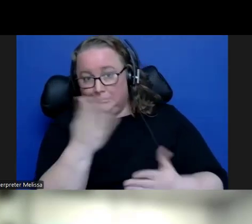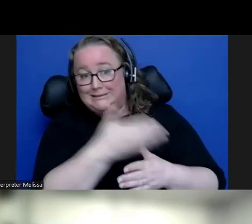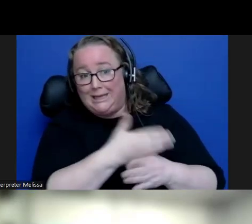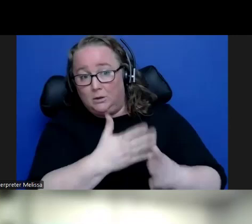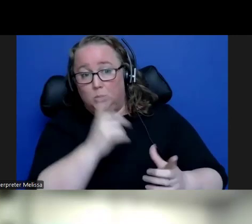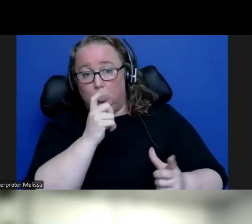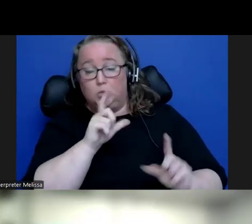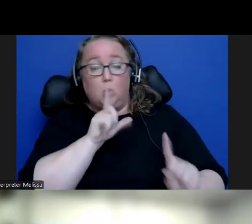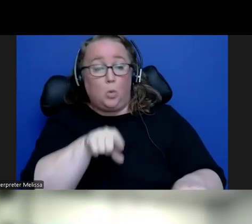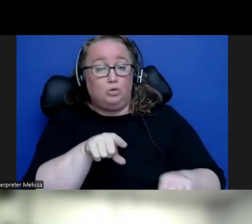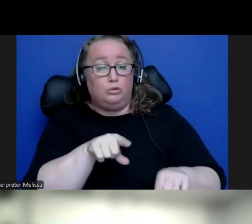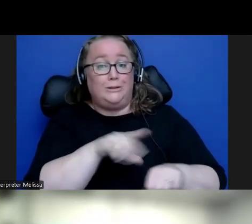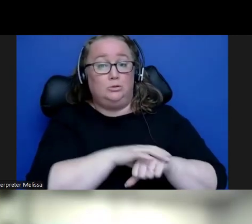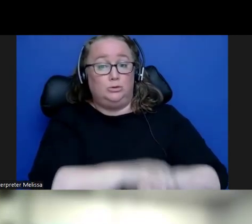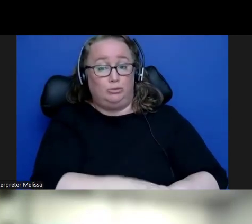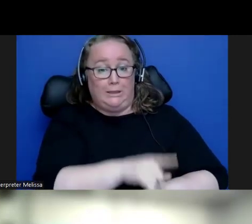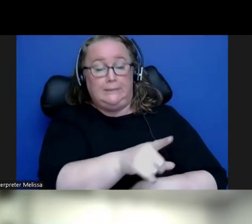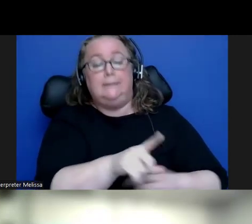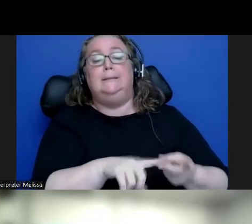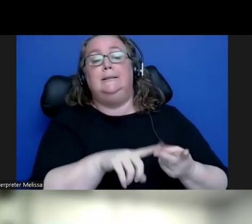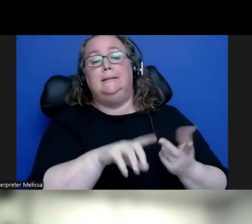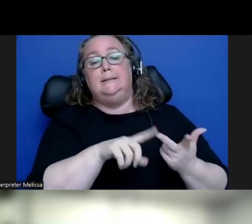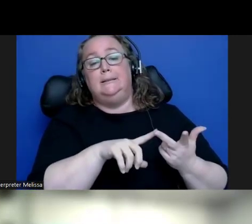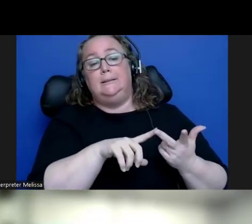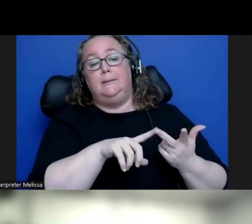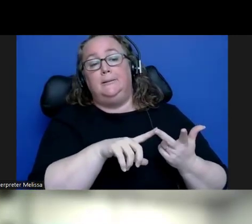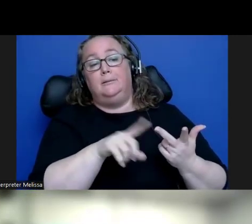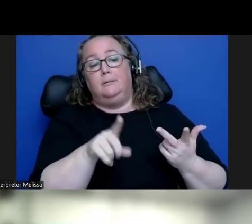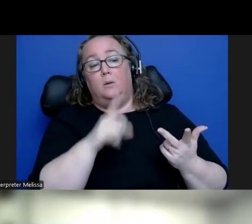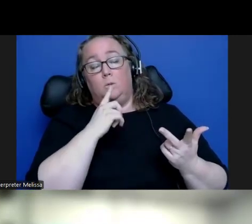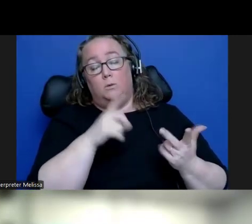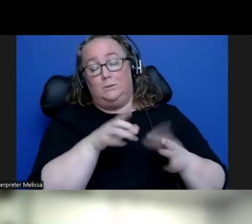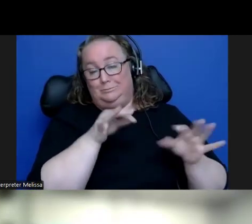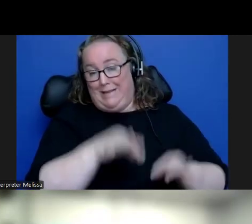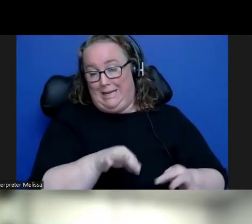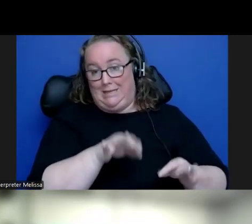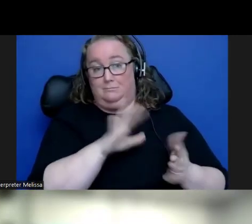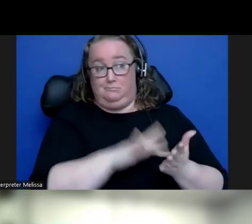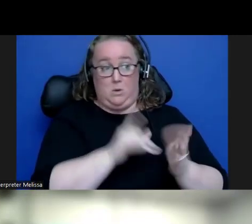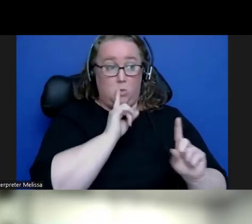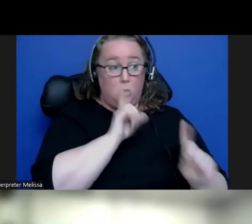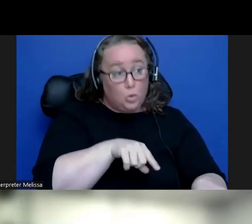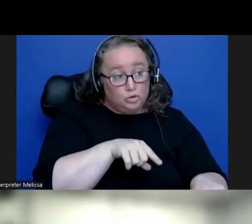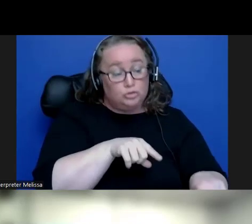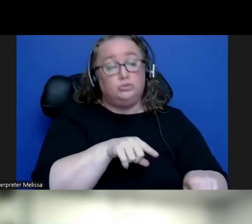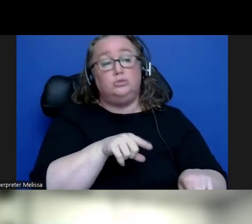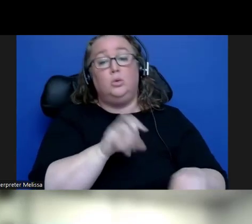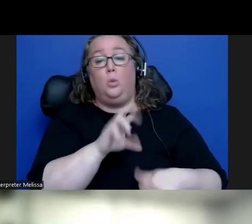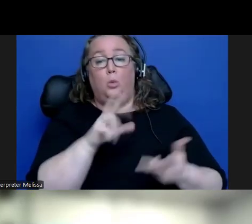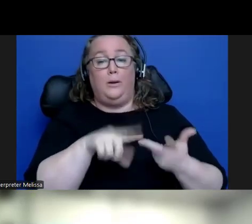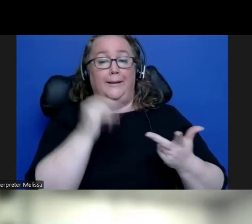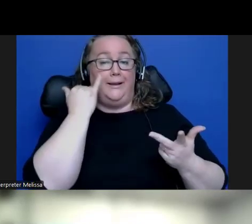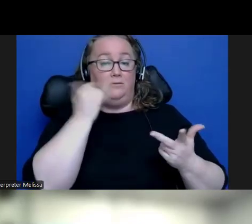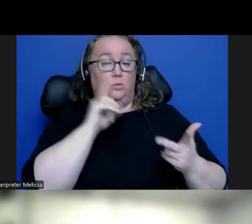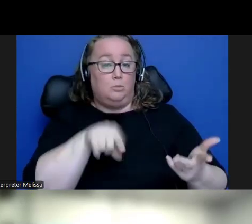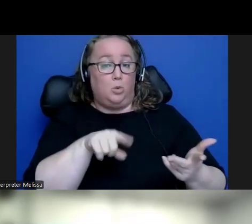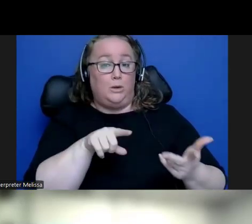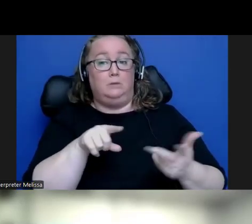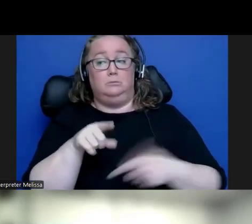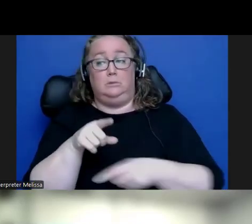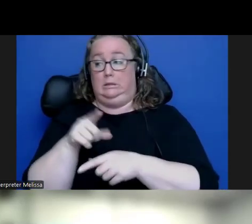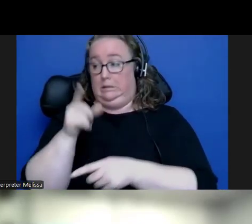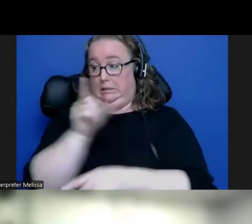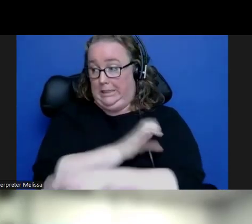ordering medication restraints, explaining medication orders, reporting to clinicians if a medication restraint is no